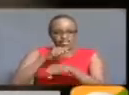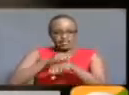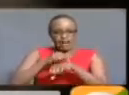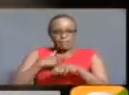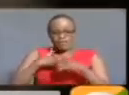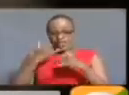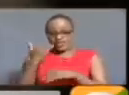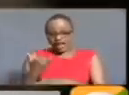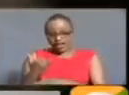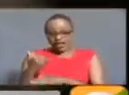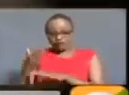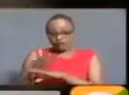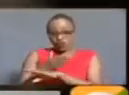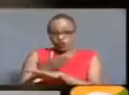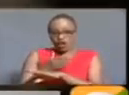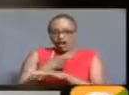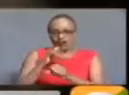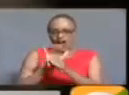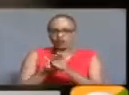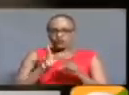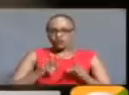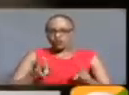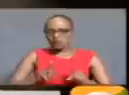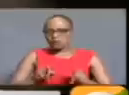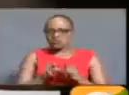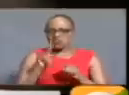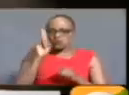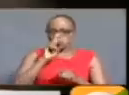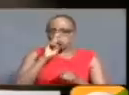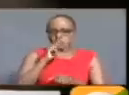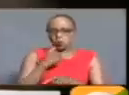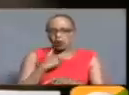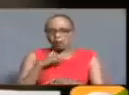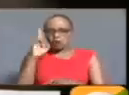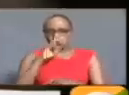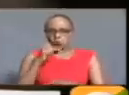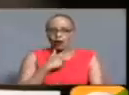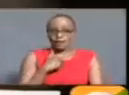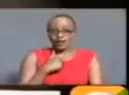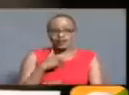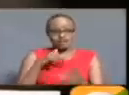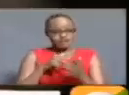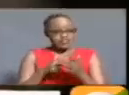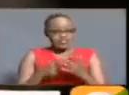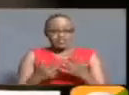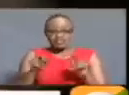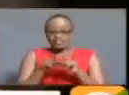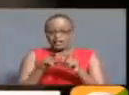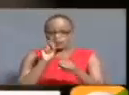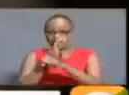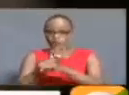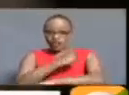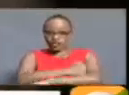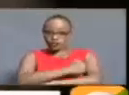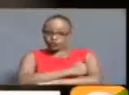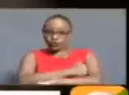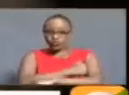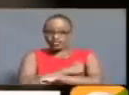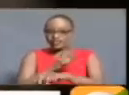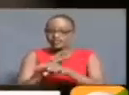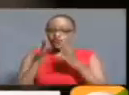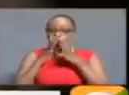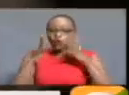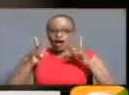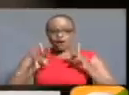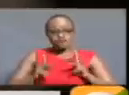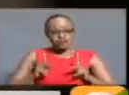and I used to have so many people make fun of me even in school. I mean, even in high school, lighter guys used to get